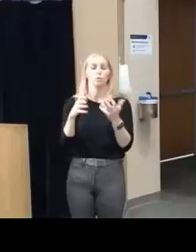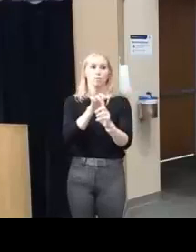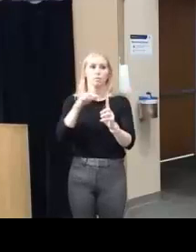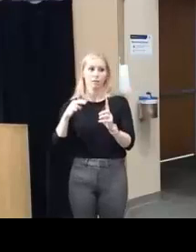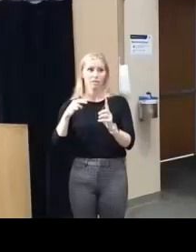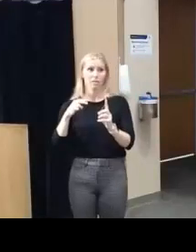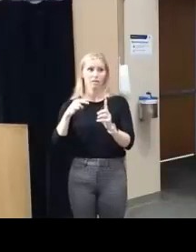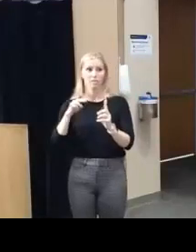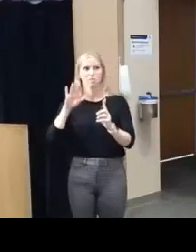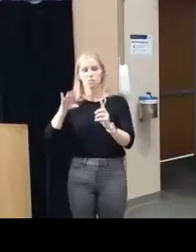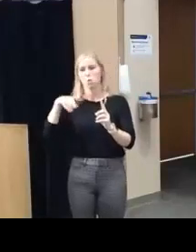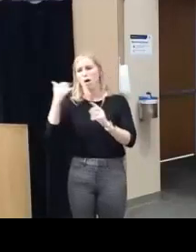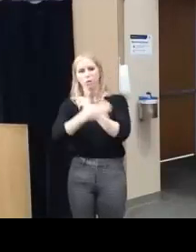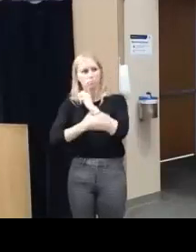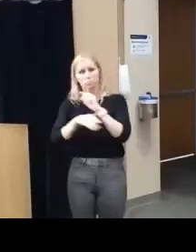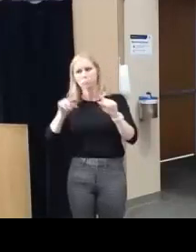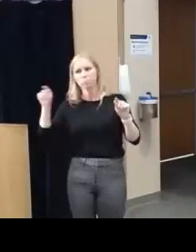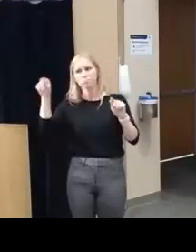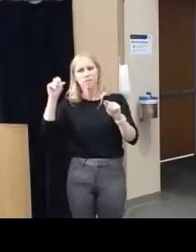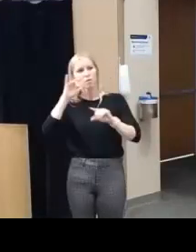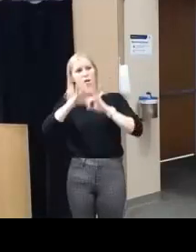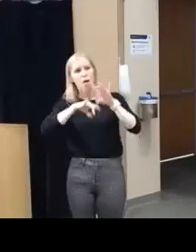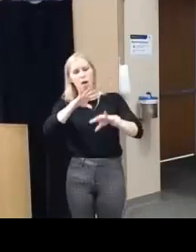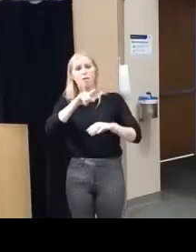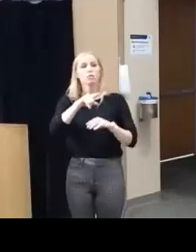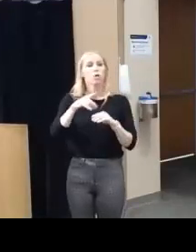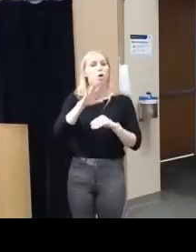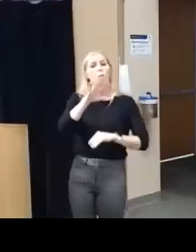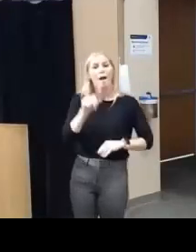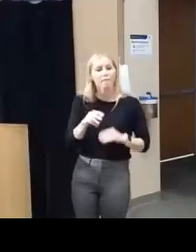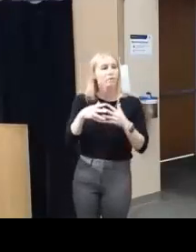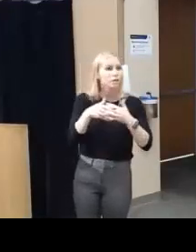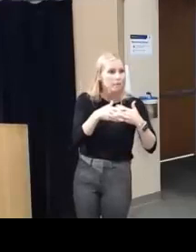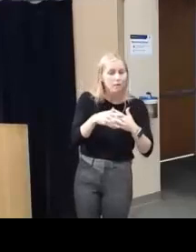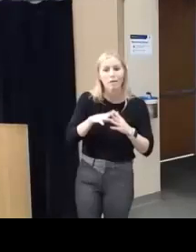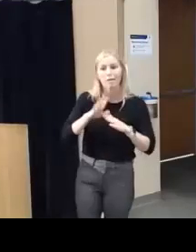includes African Americans and Native Americans and